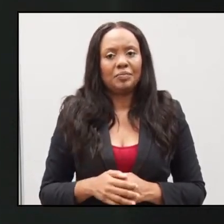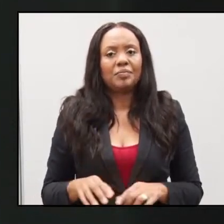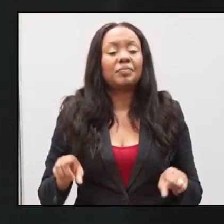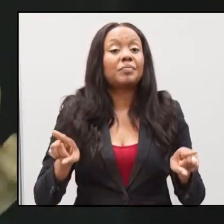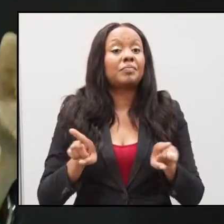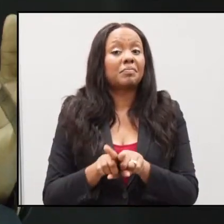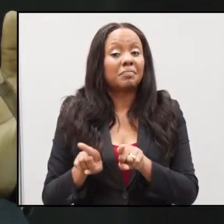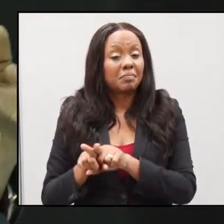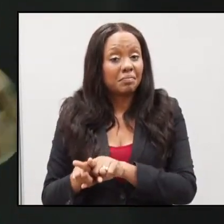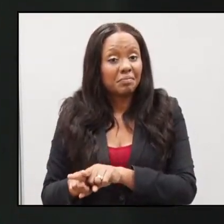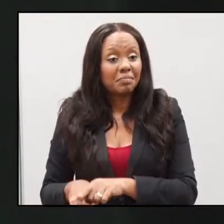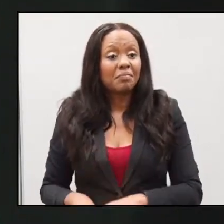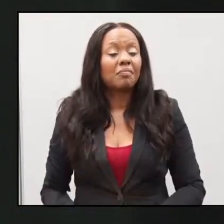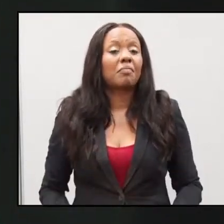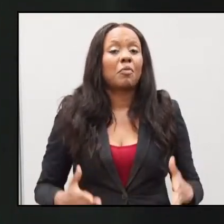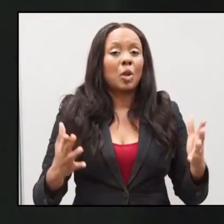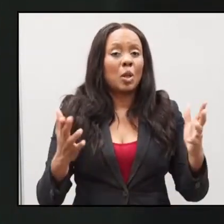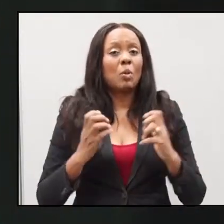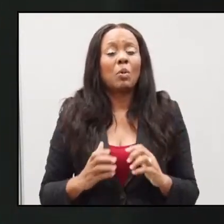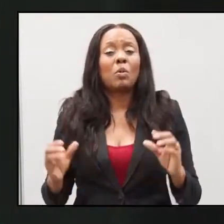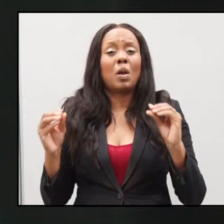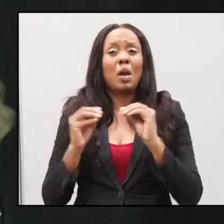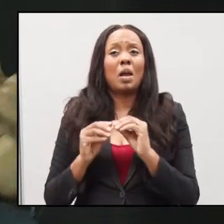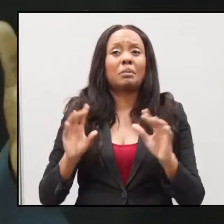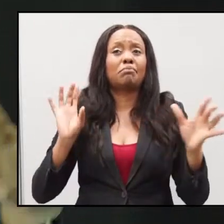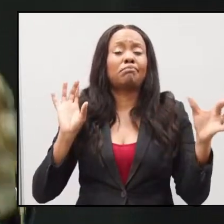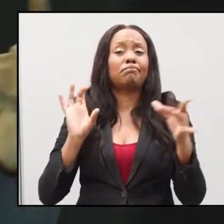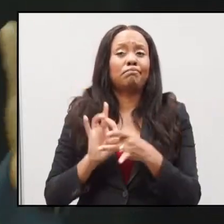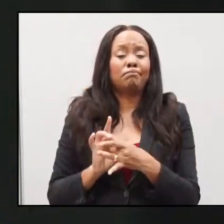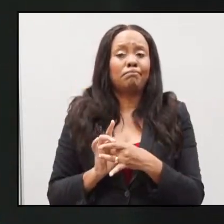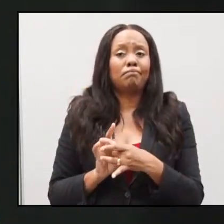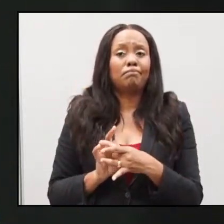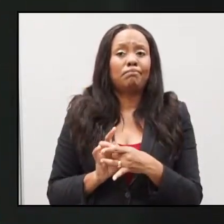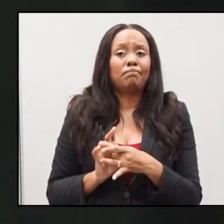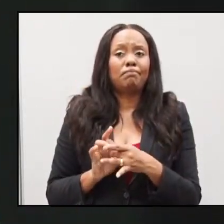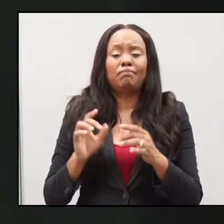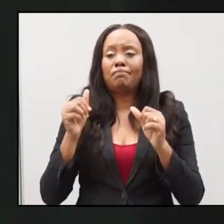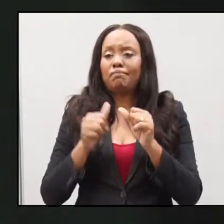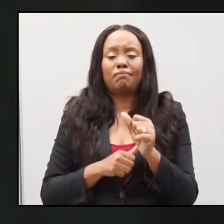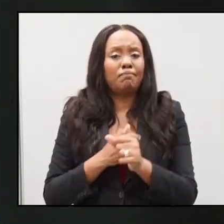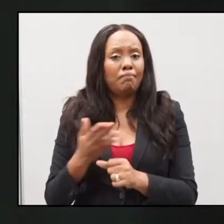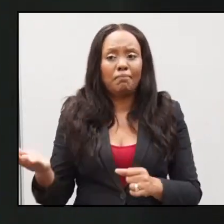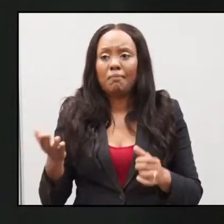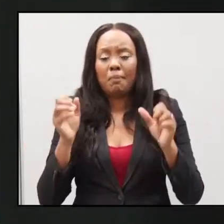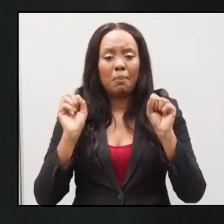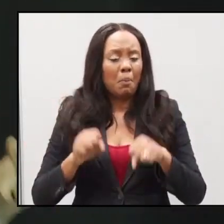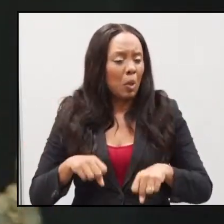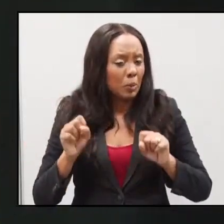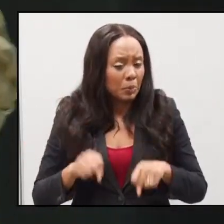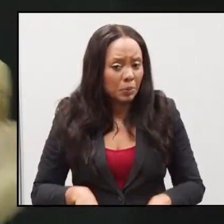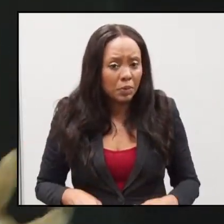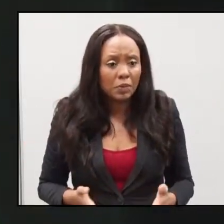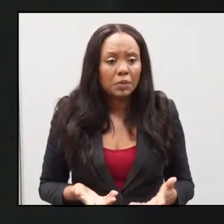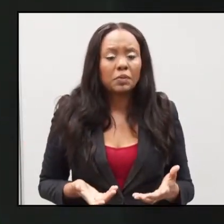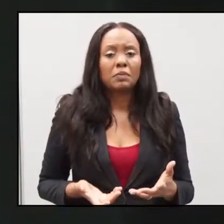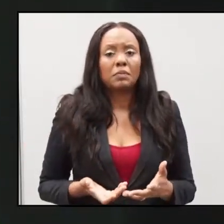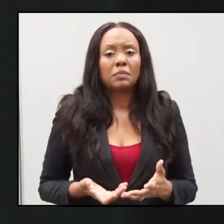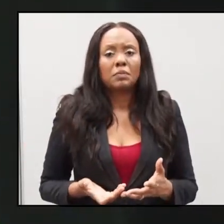that the connections to all the different parts of the world that Barbados has, and the archive